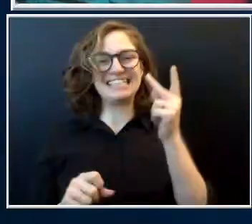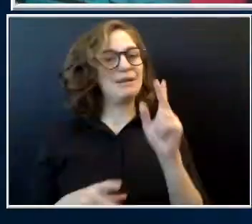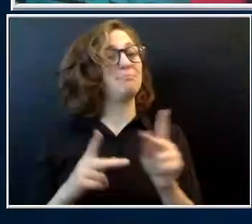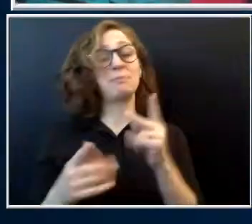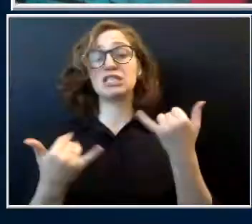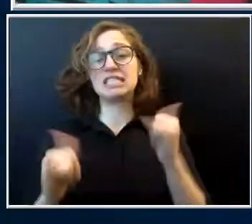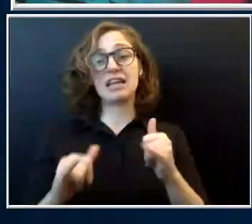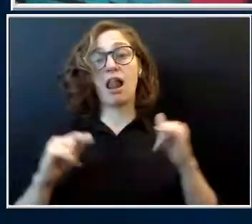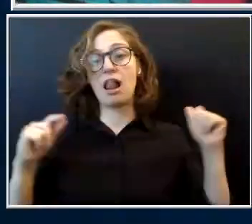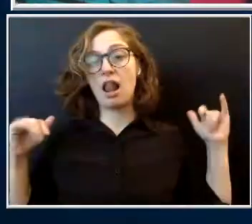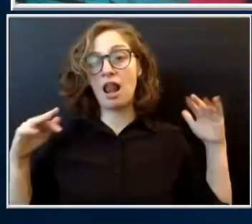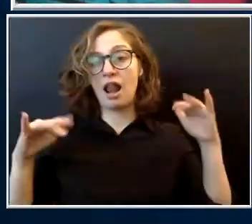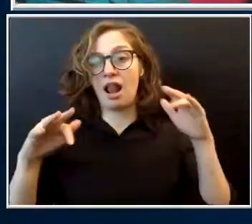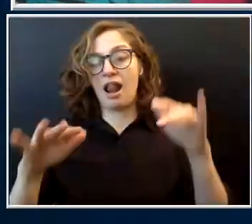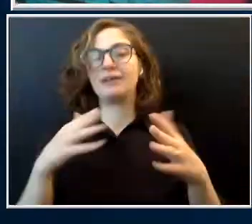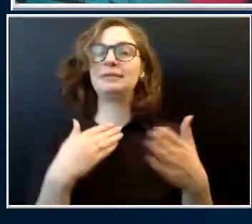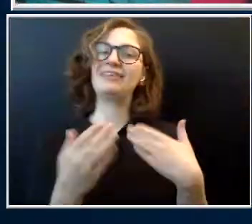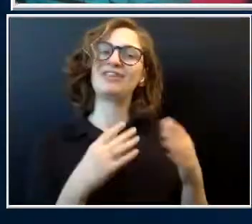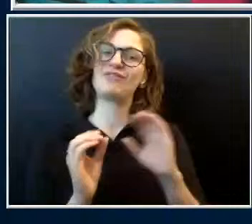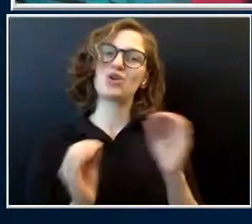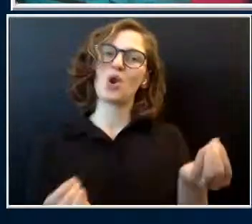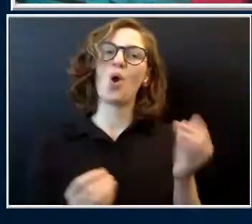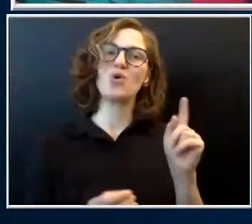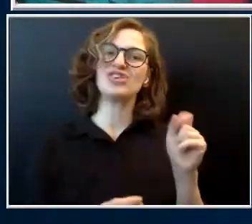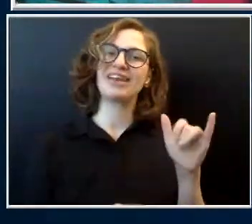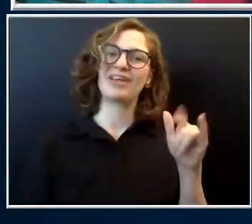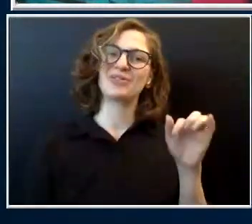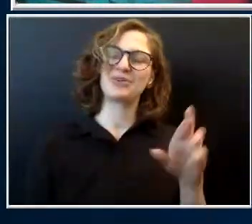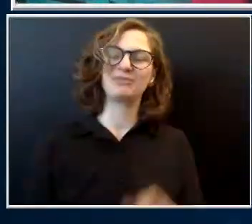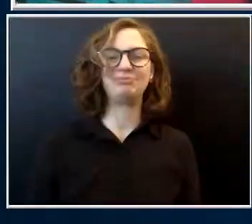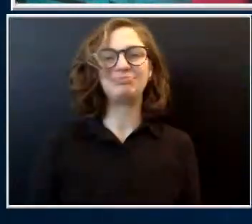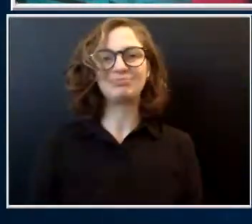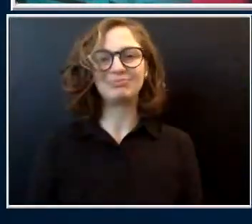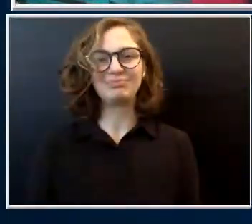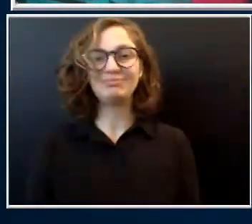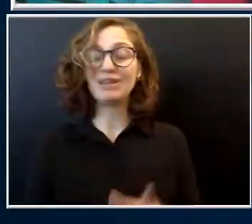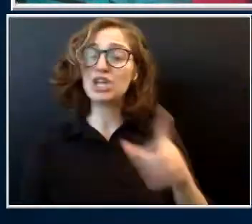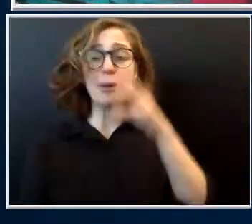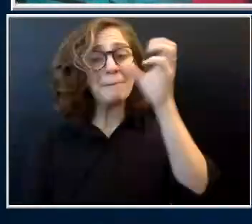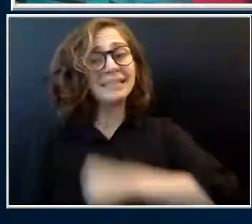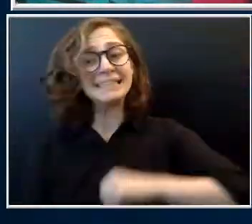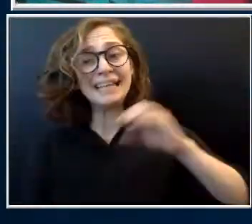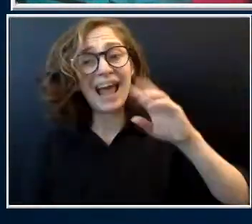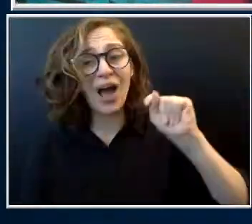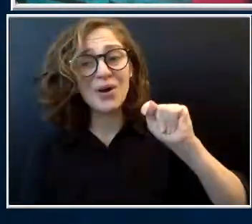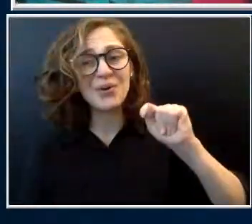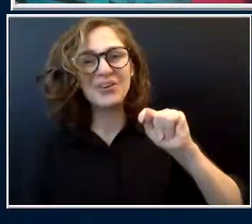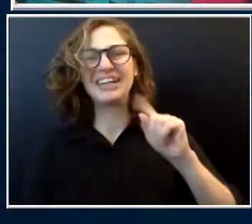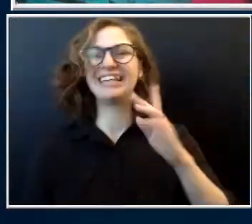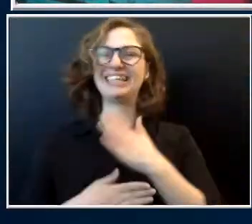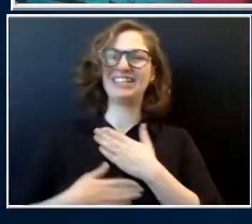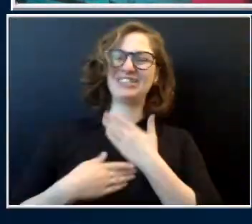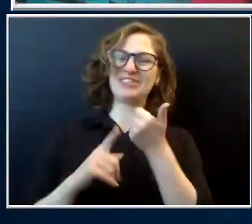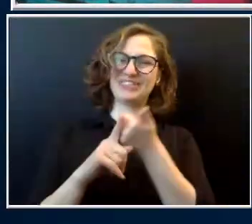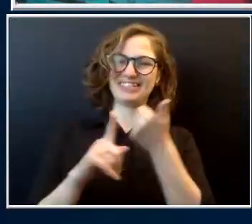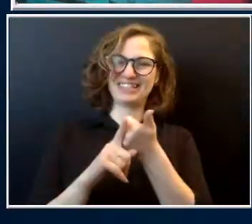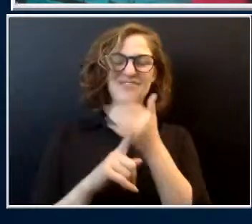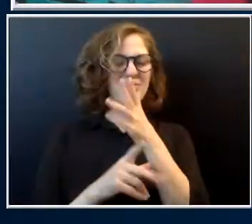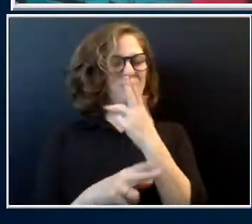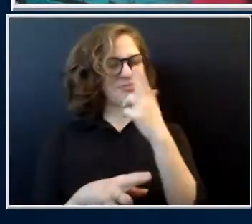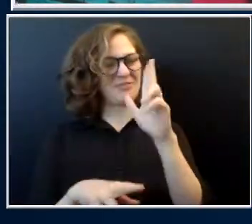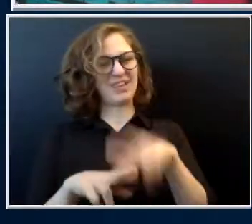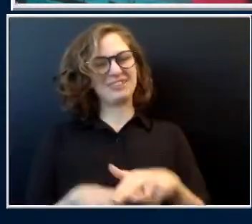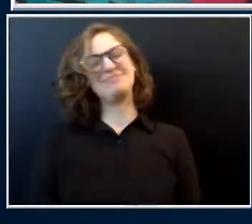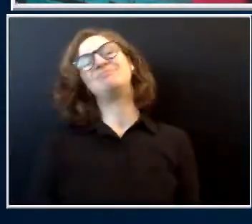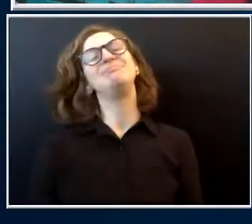is not here. Alan, thank you so You're much. Have missing a out. great time. Have a great time out there. It's going to be a fun day today. It A is.